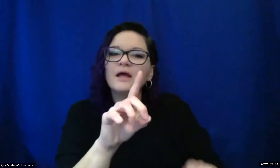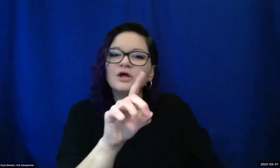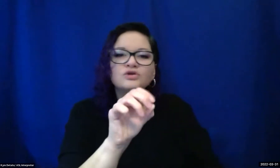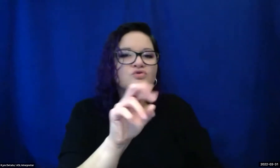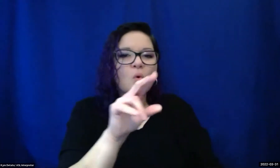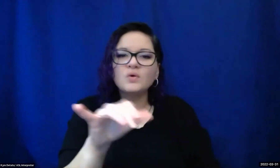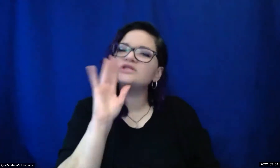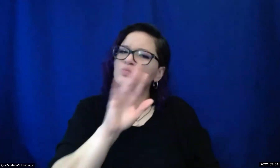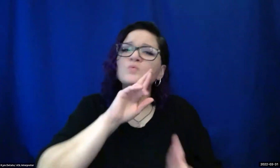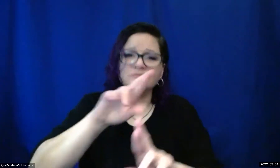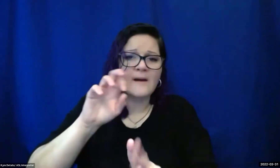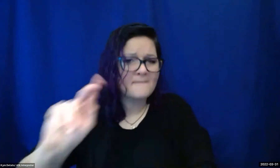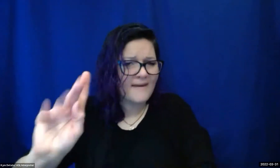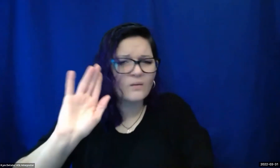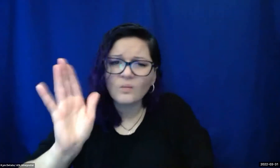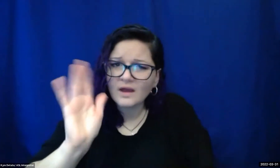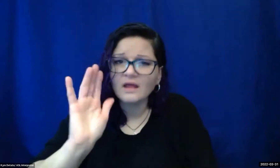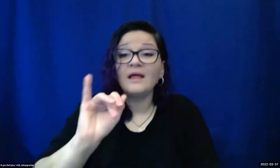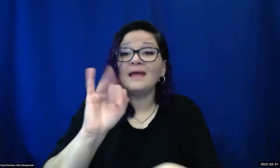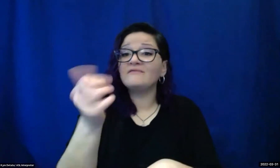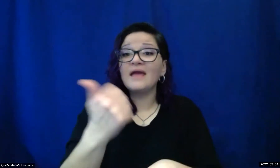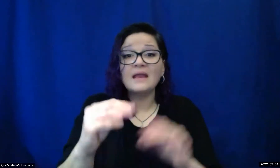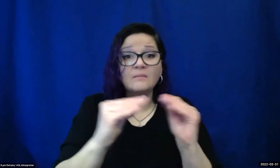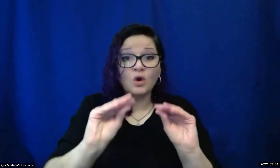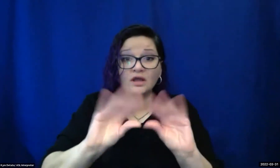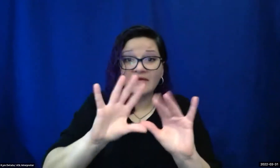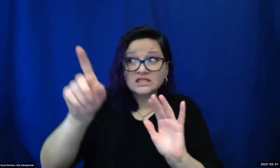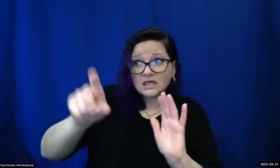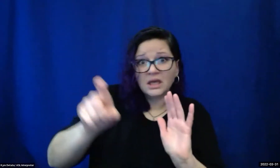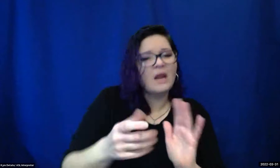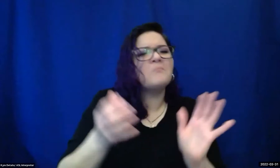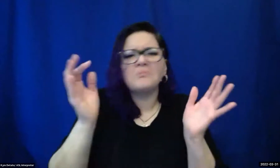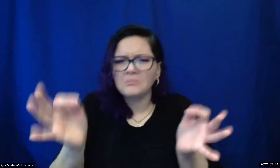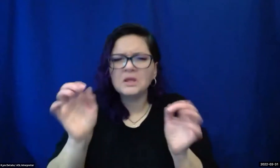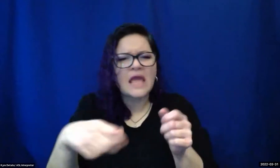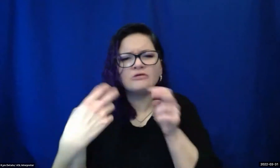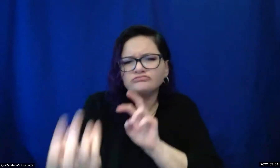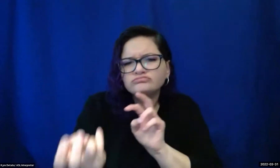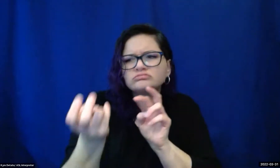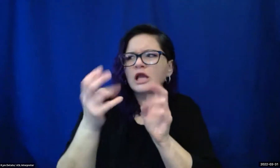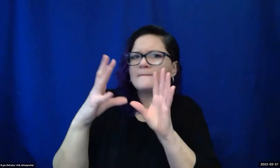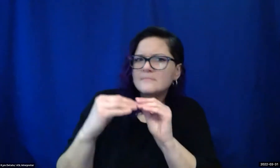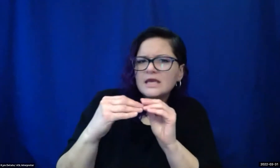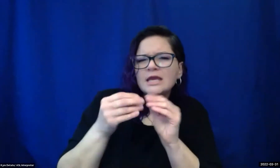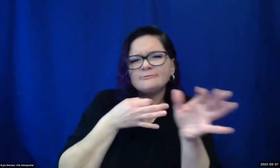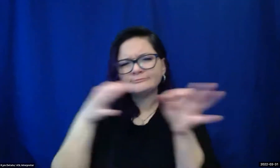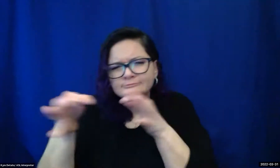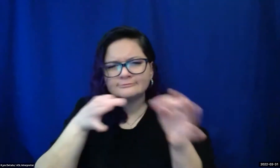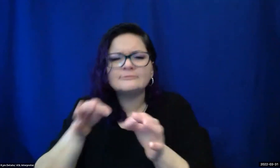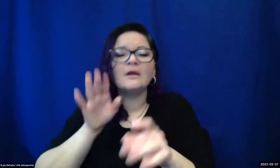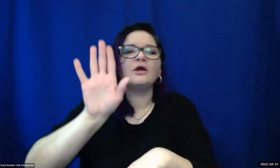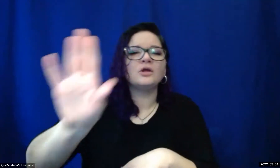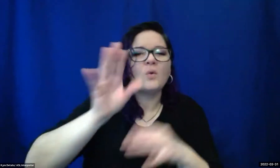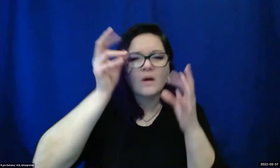you. And if there's any other clarification, we can certainly sit and meet and go through some of what you're